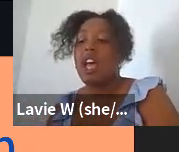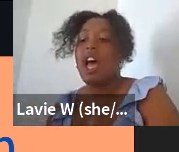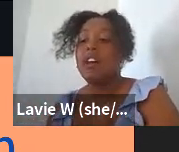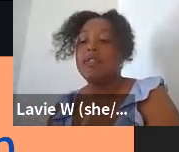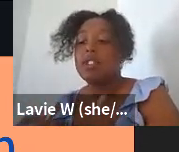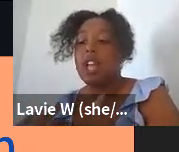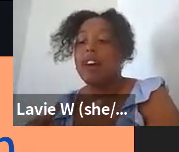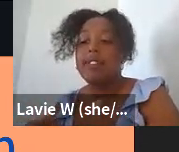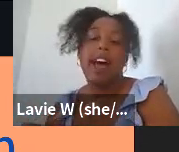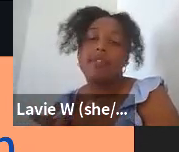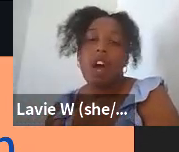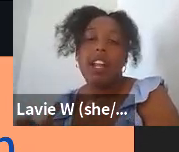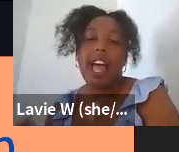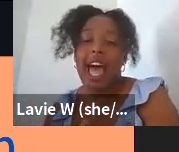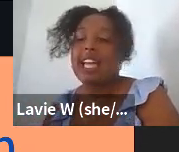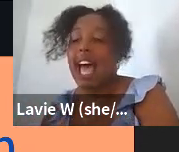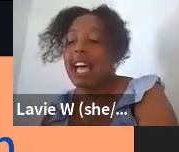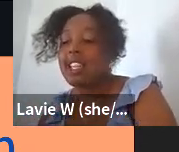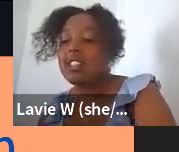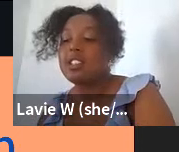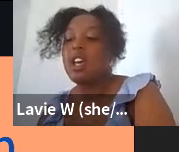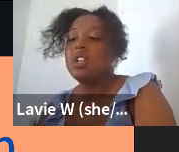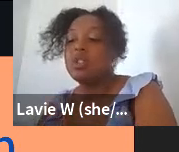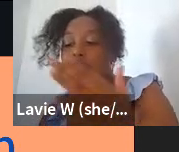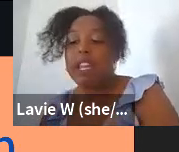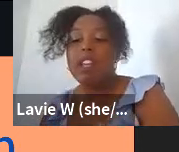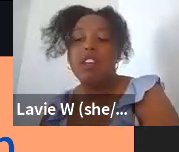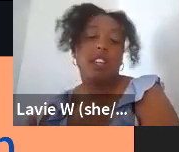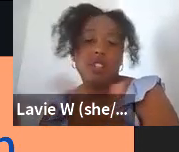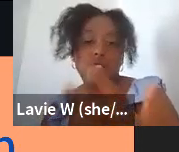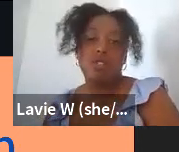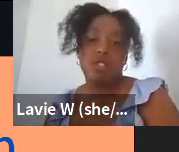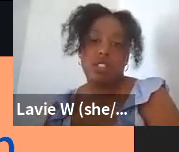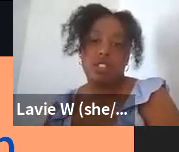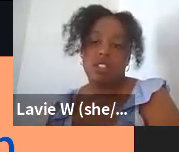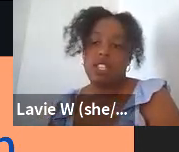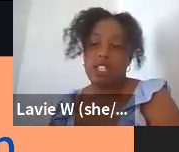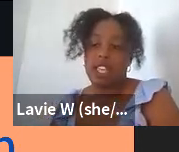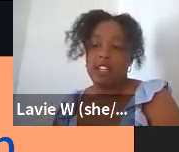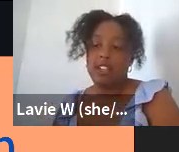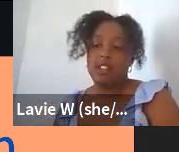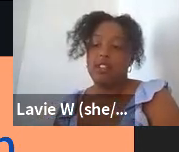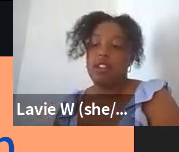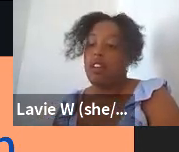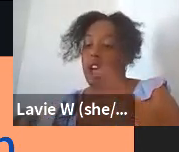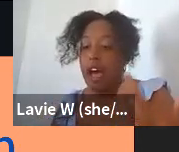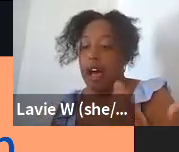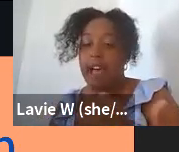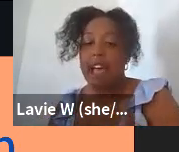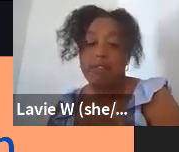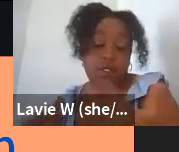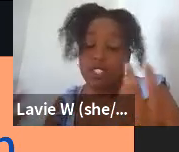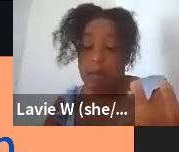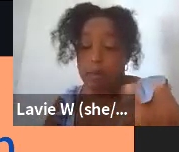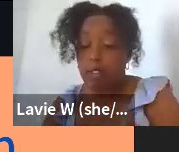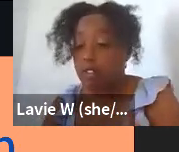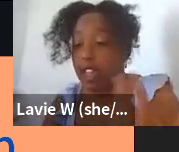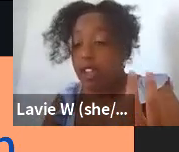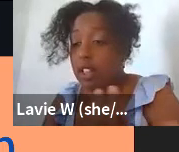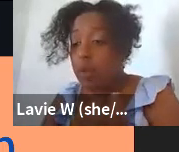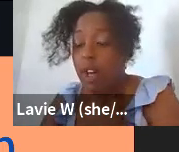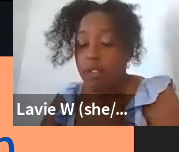society have not had access to many of the institutions in Canada, and for